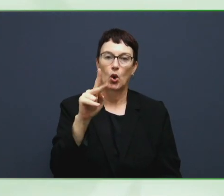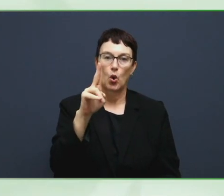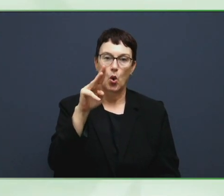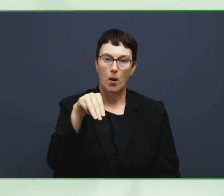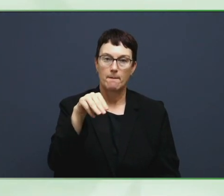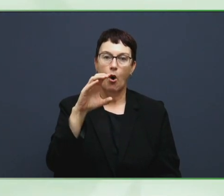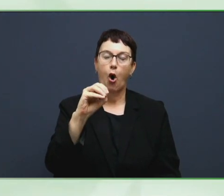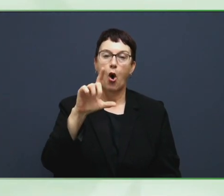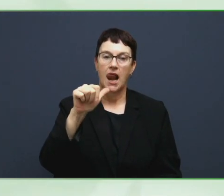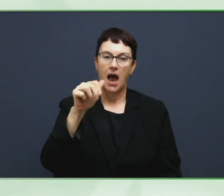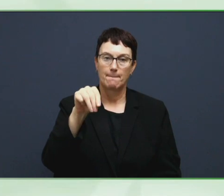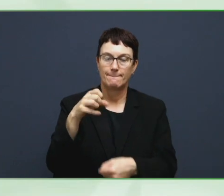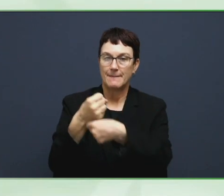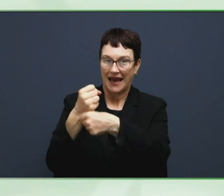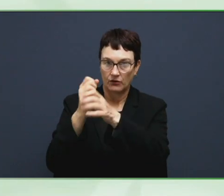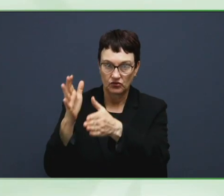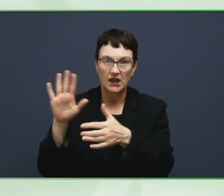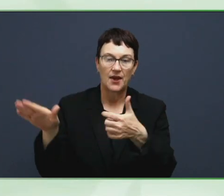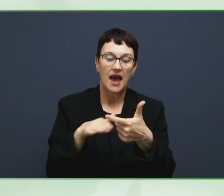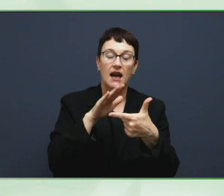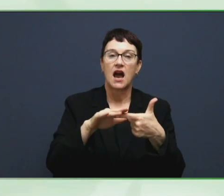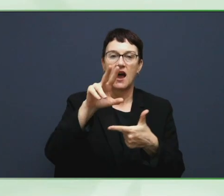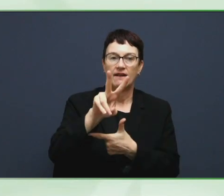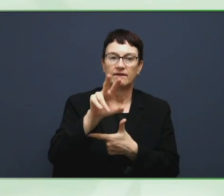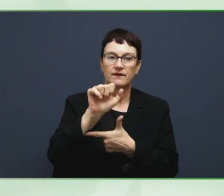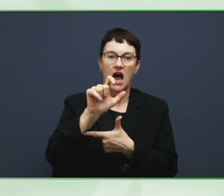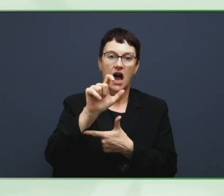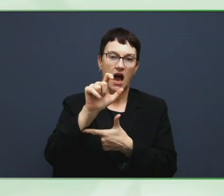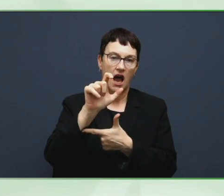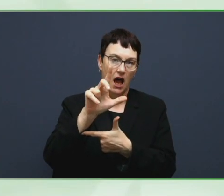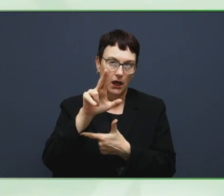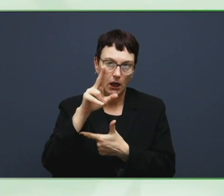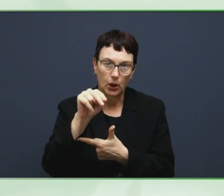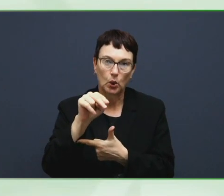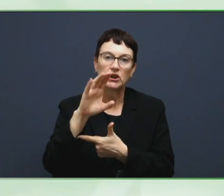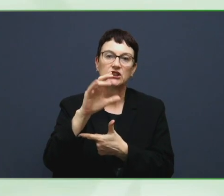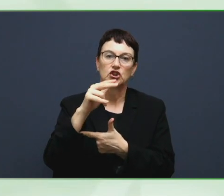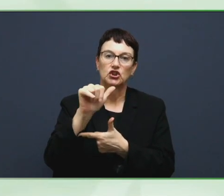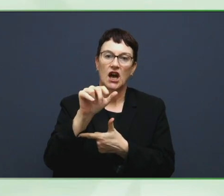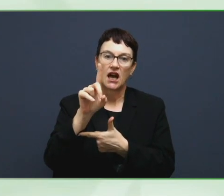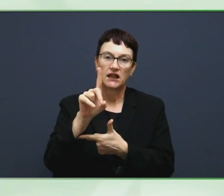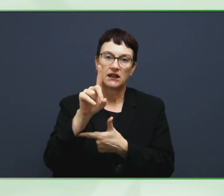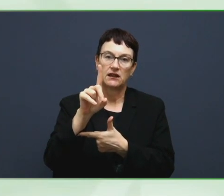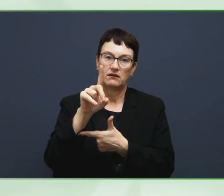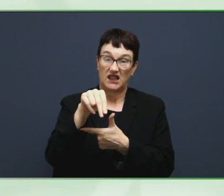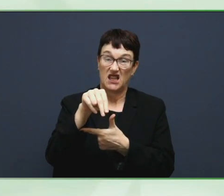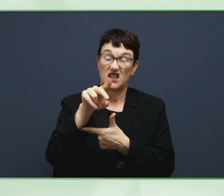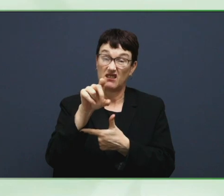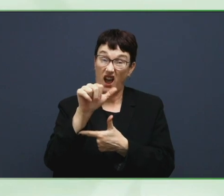Incubator, Austria. Archie Moberly from SEEDSTARS in South Africa. And we're missing one of our